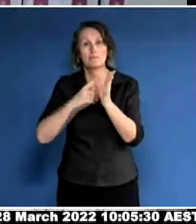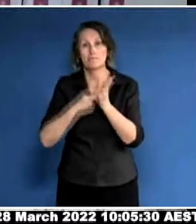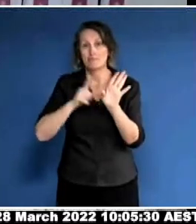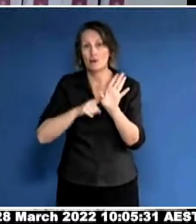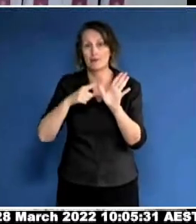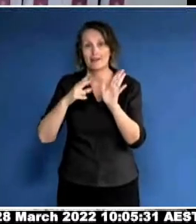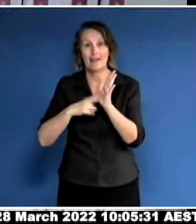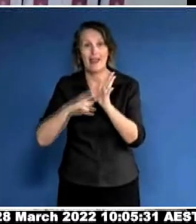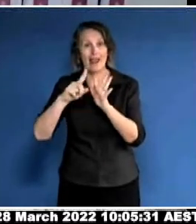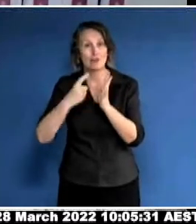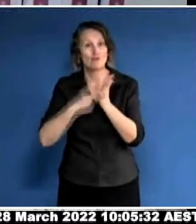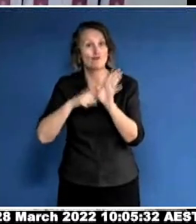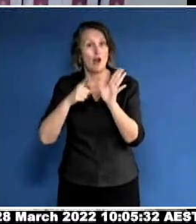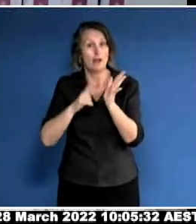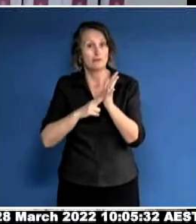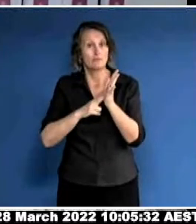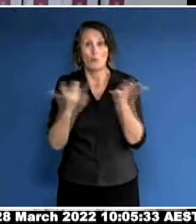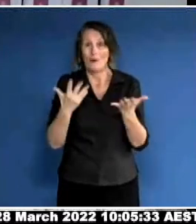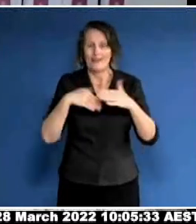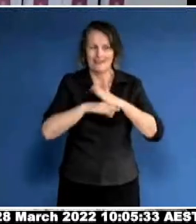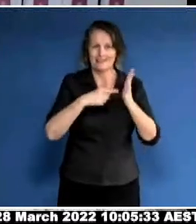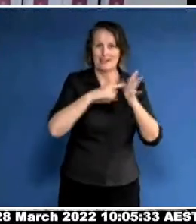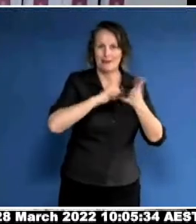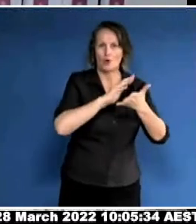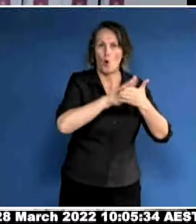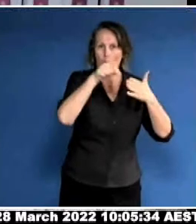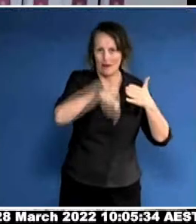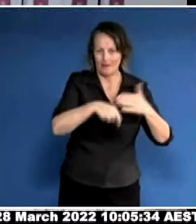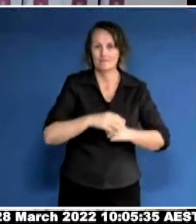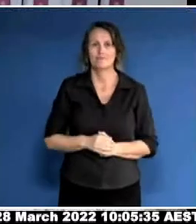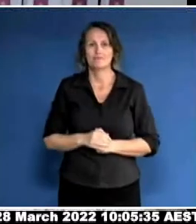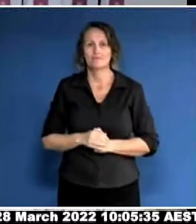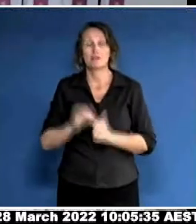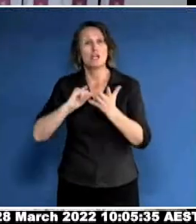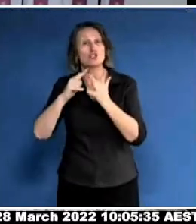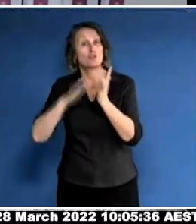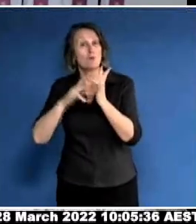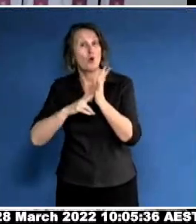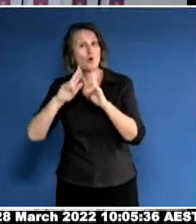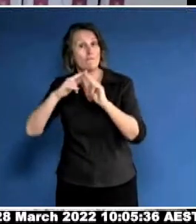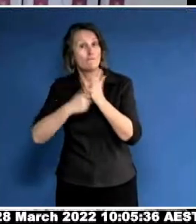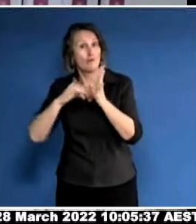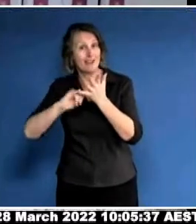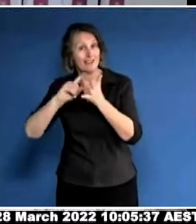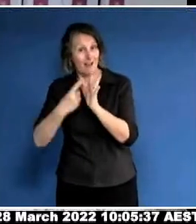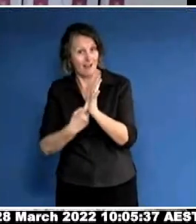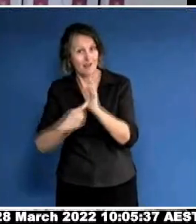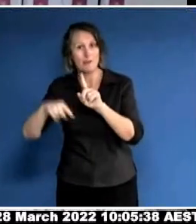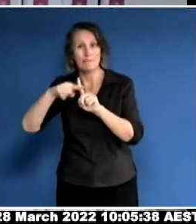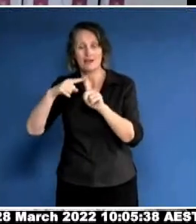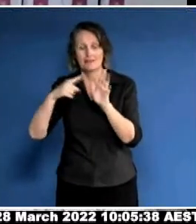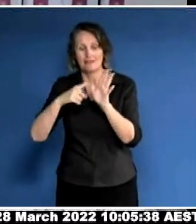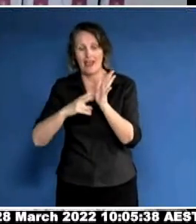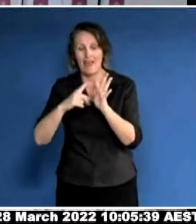in Hobart. Ms. Simone Fraser and Ms. Abelino Tarago of counsel are participating from the Royal Commission's Brisbane hearing